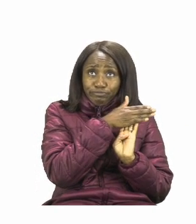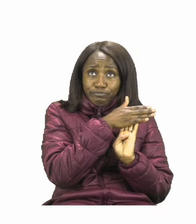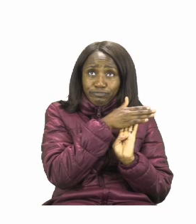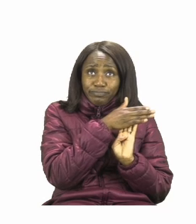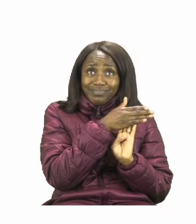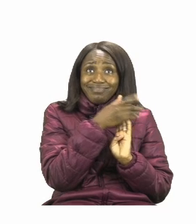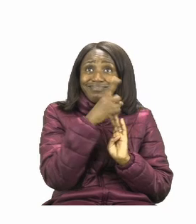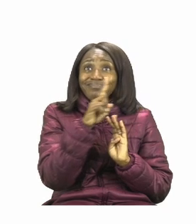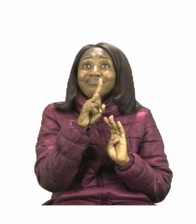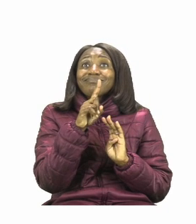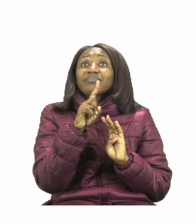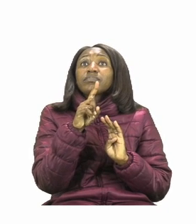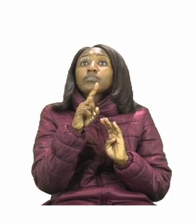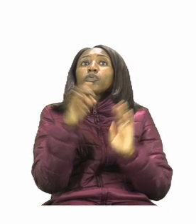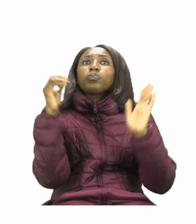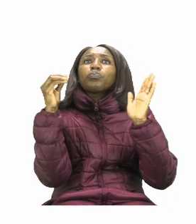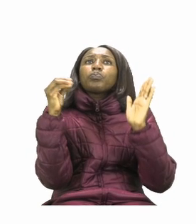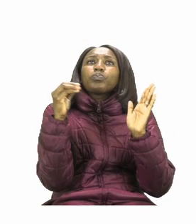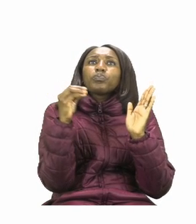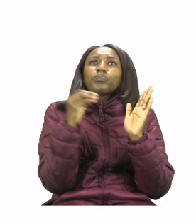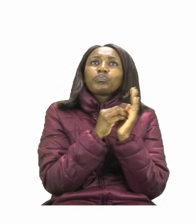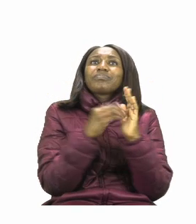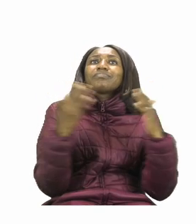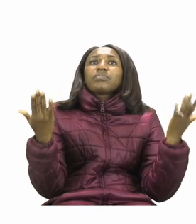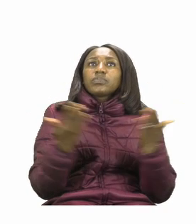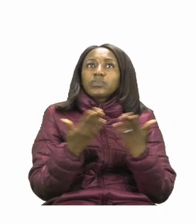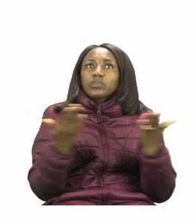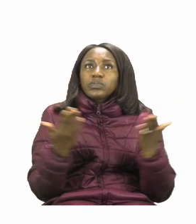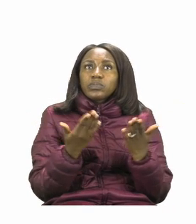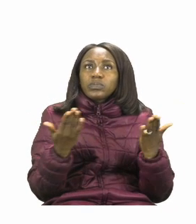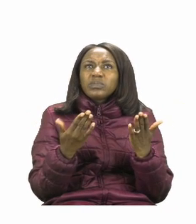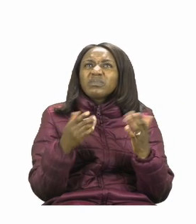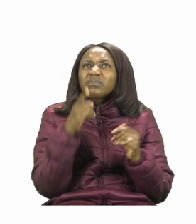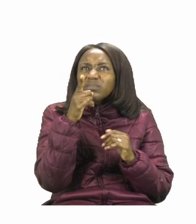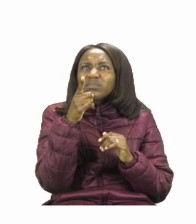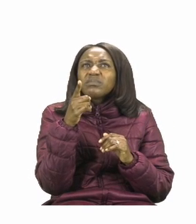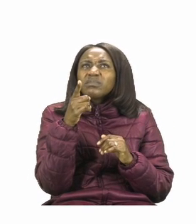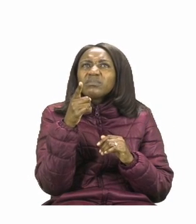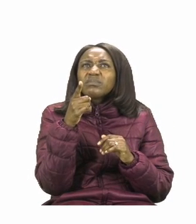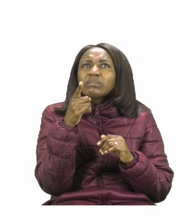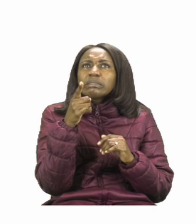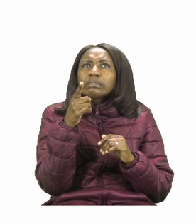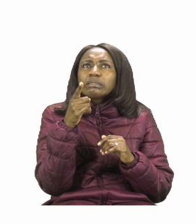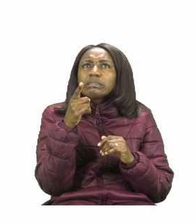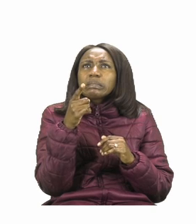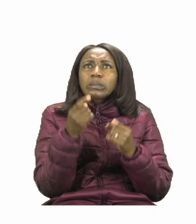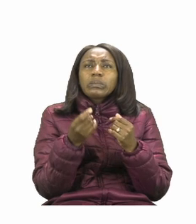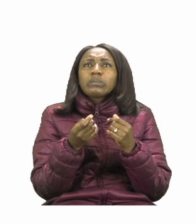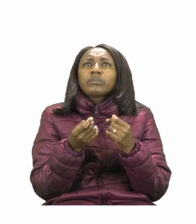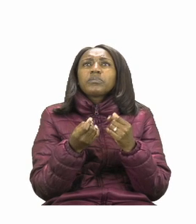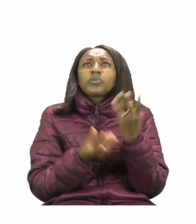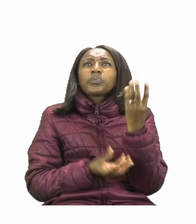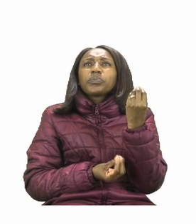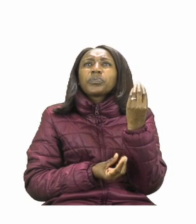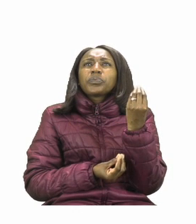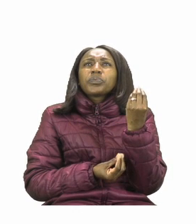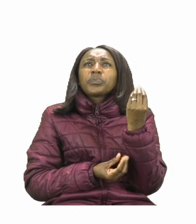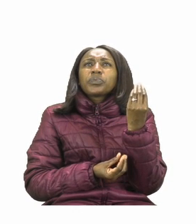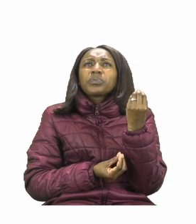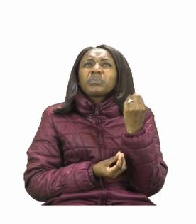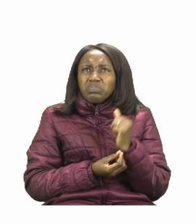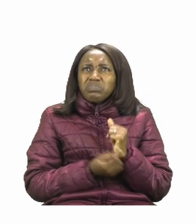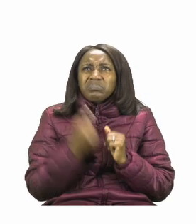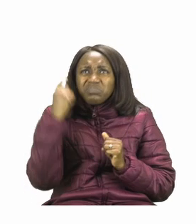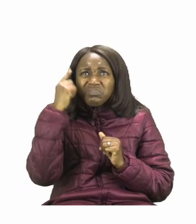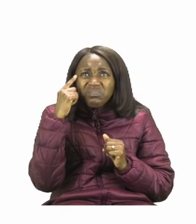depends where this one is put. And it looks like this one is inside the kitchen. Do you think